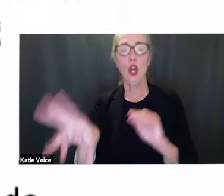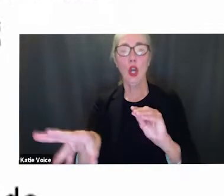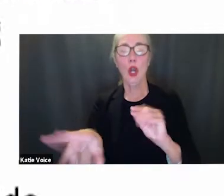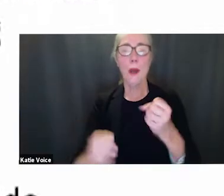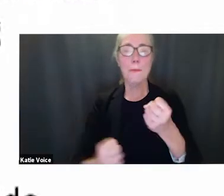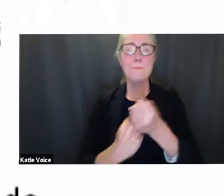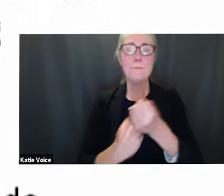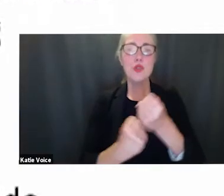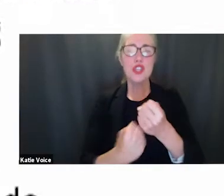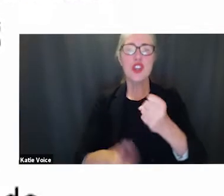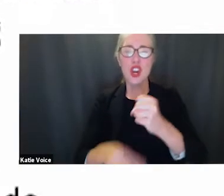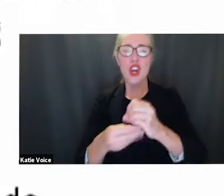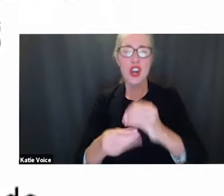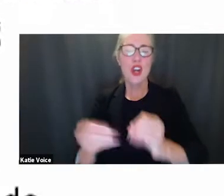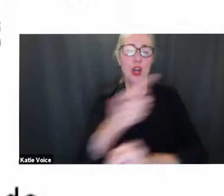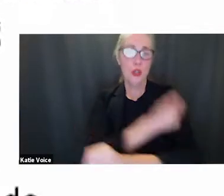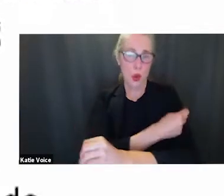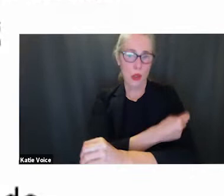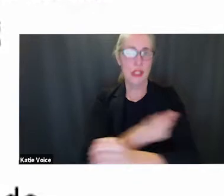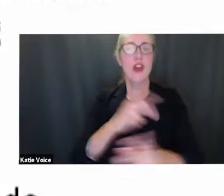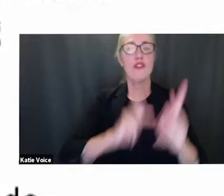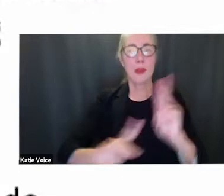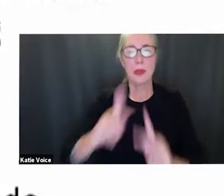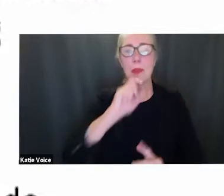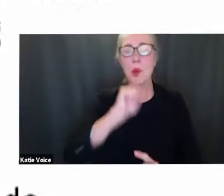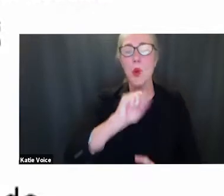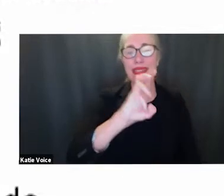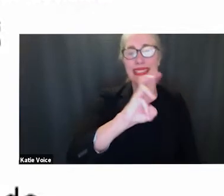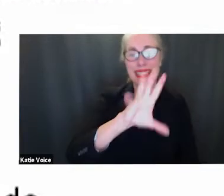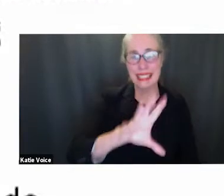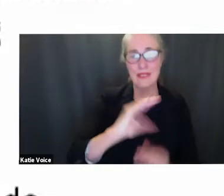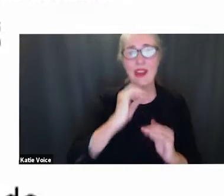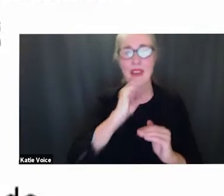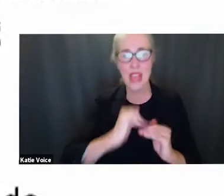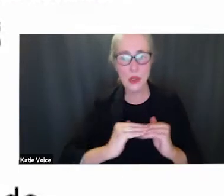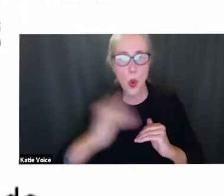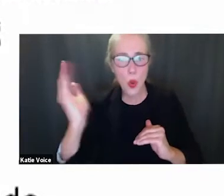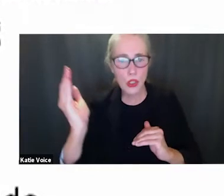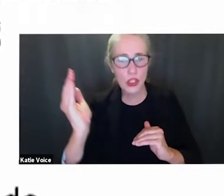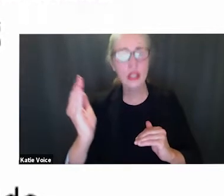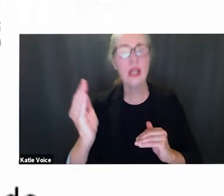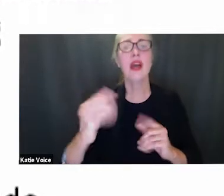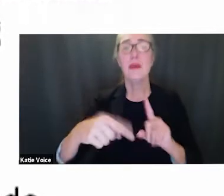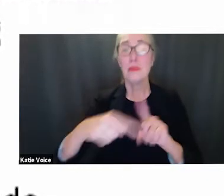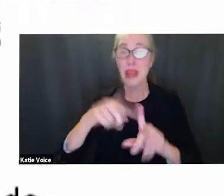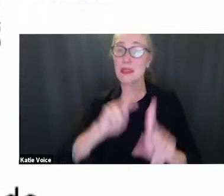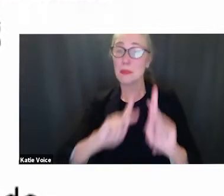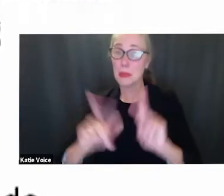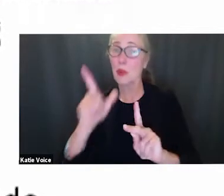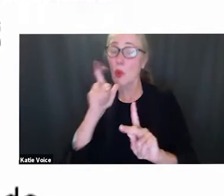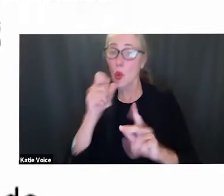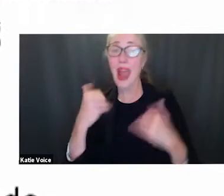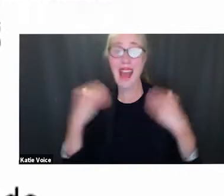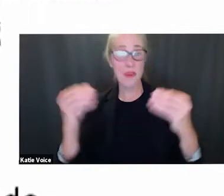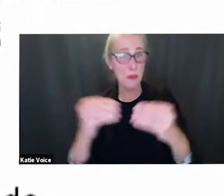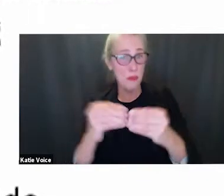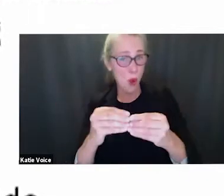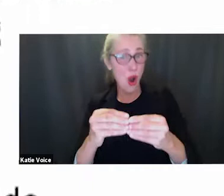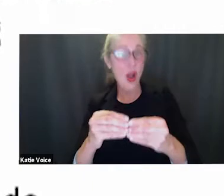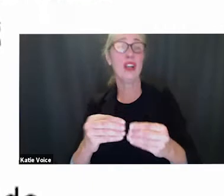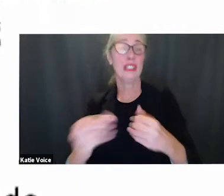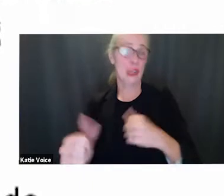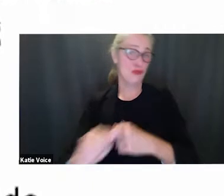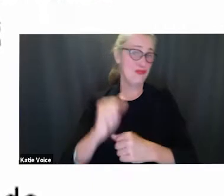ages 16 to 64 who are at a greater risk of contracting COVID-19 while at work. Now,